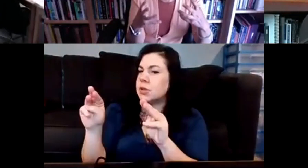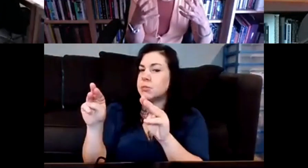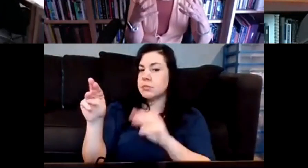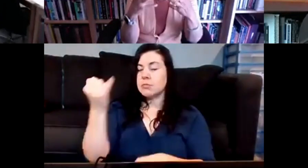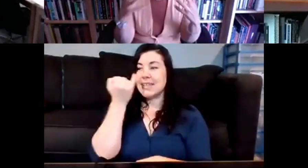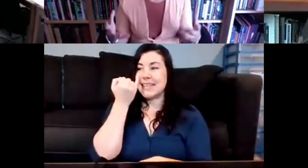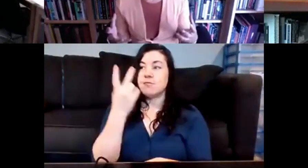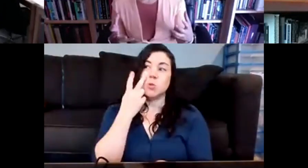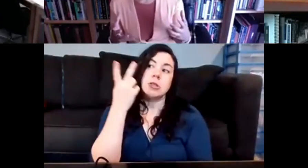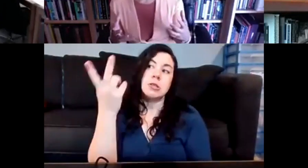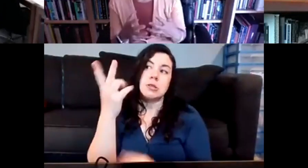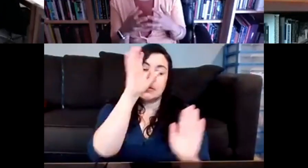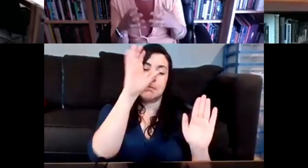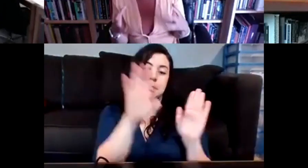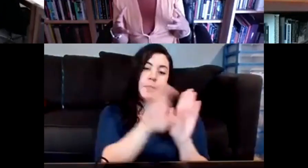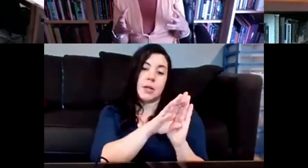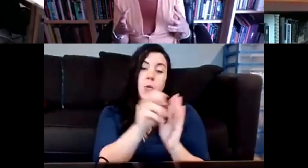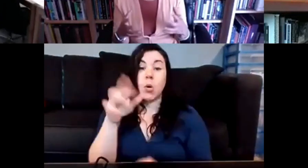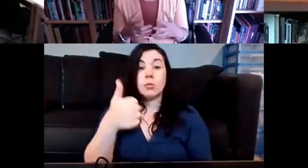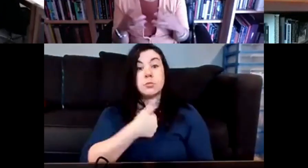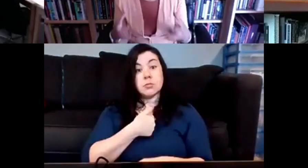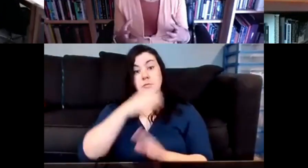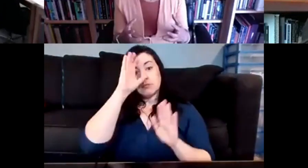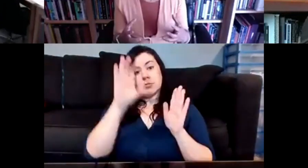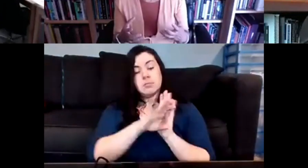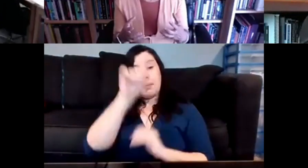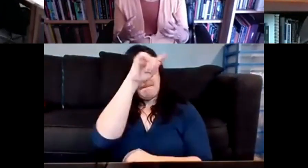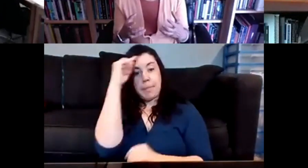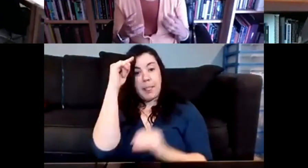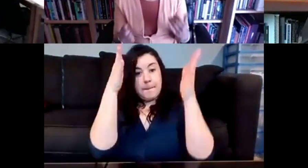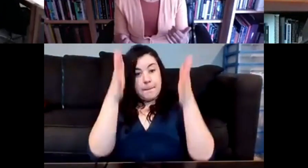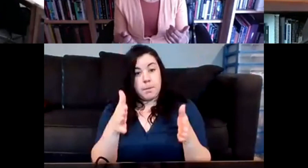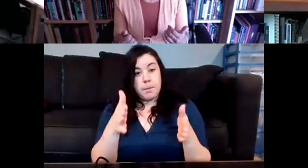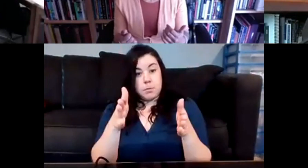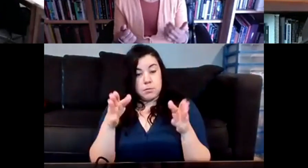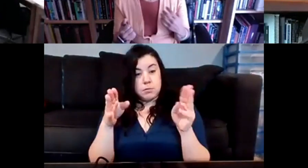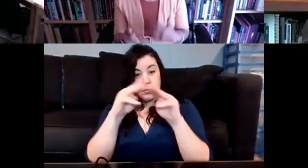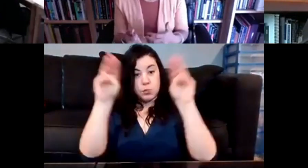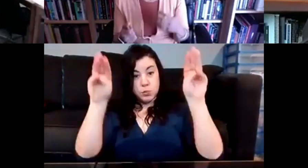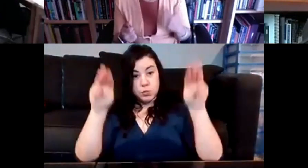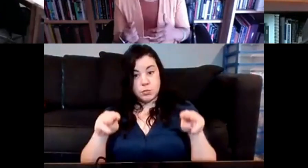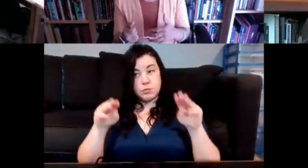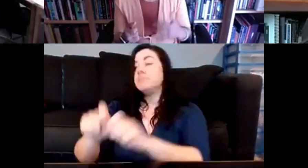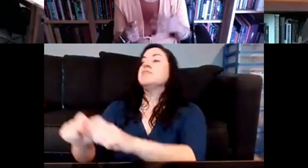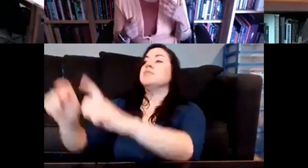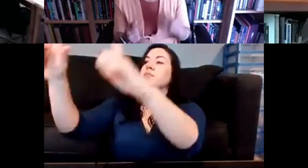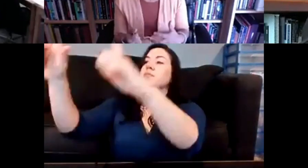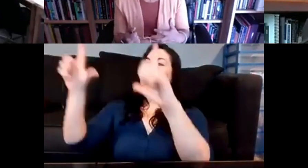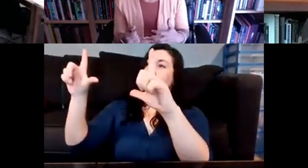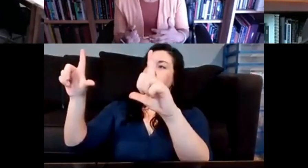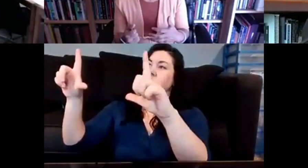of, or a self-portrait of a Black person in a museum, the subtext is always that potential